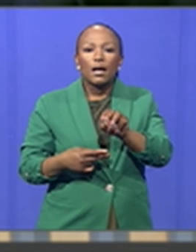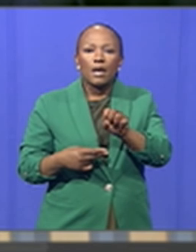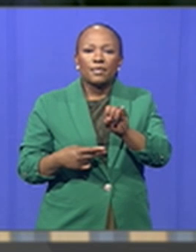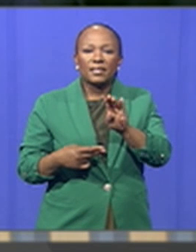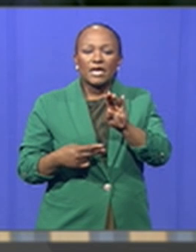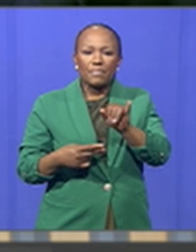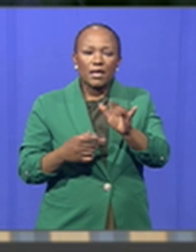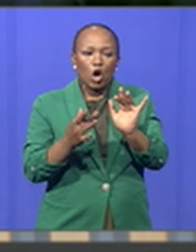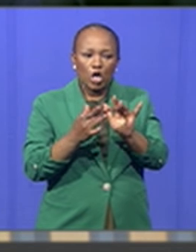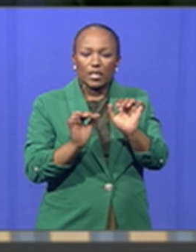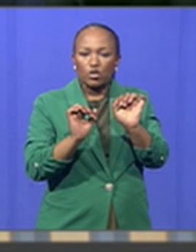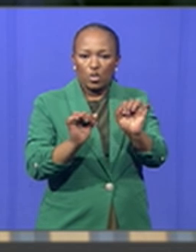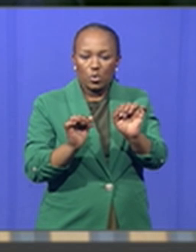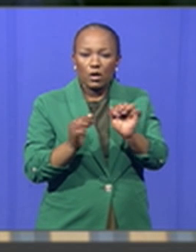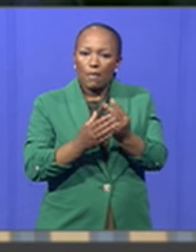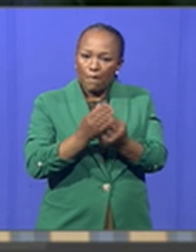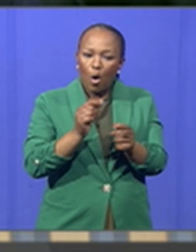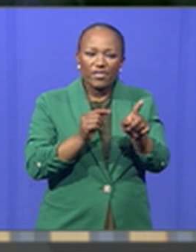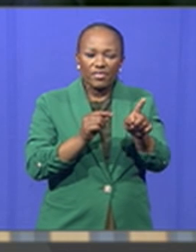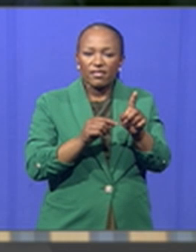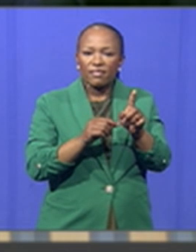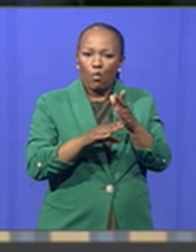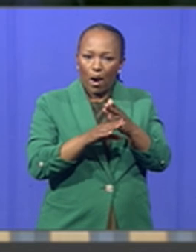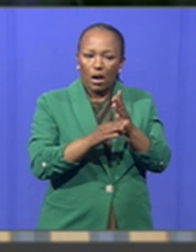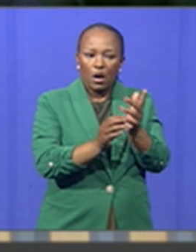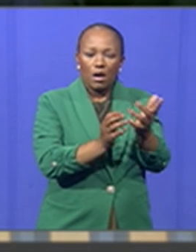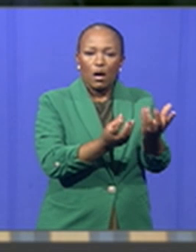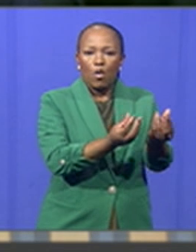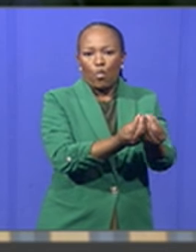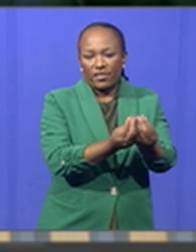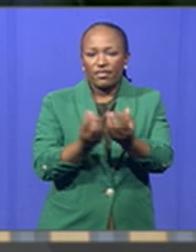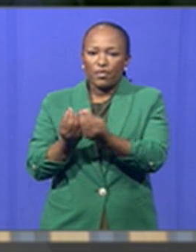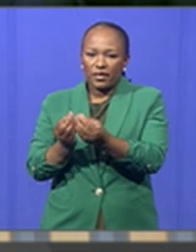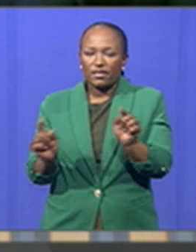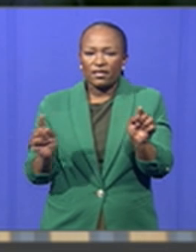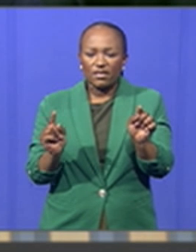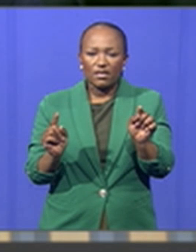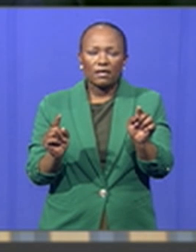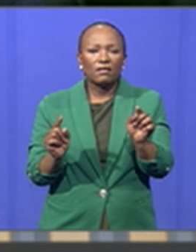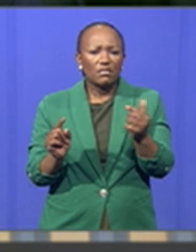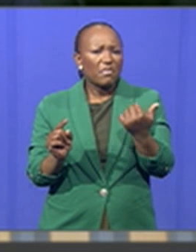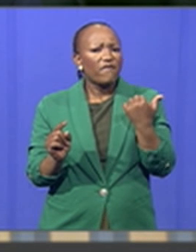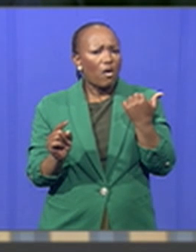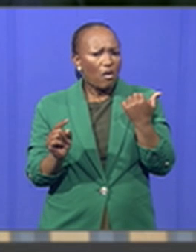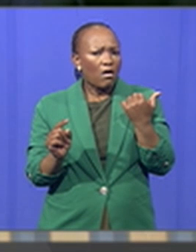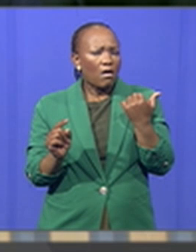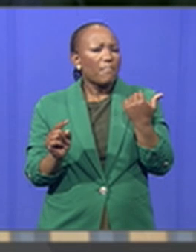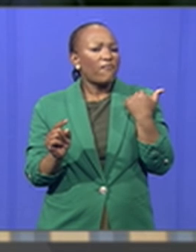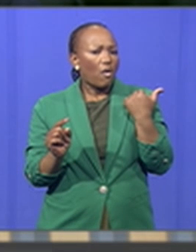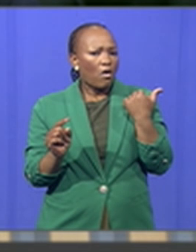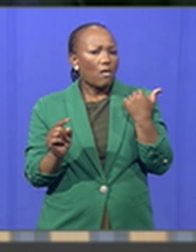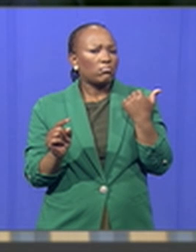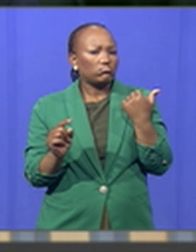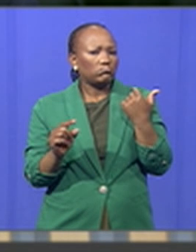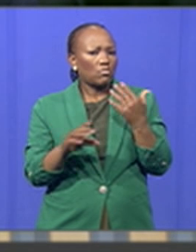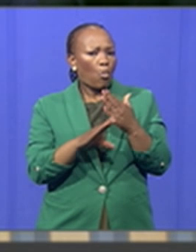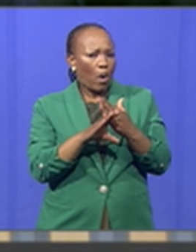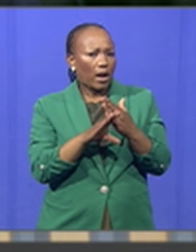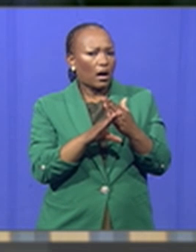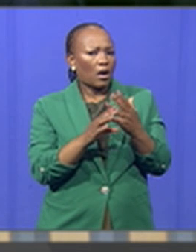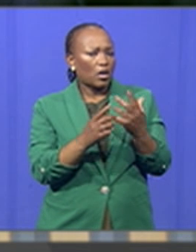dealings with both of them, Mr. Msibi and Mr. Maumela. You had and you have dealings with